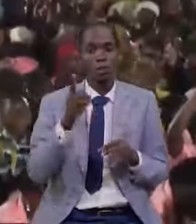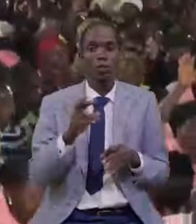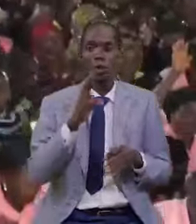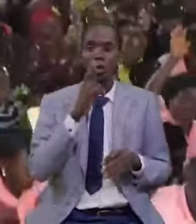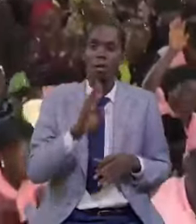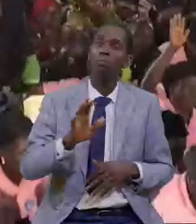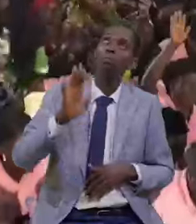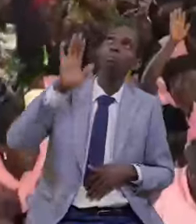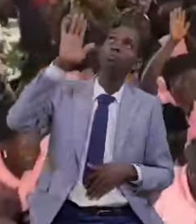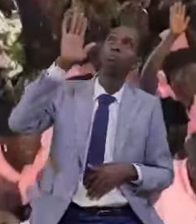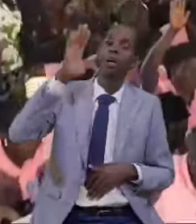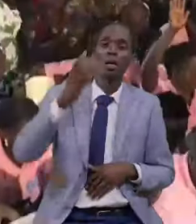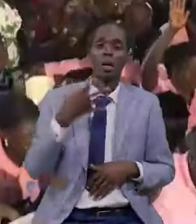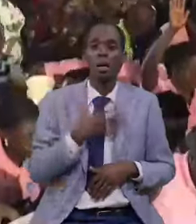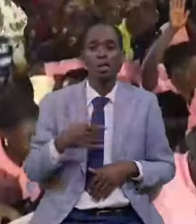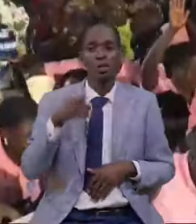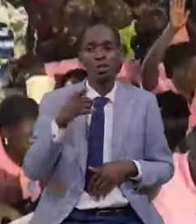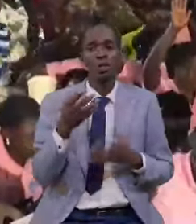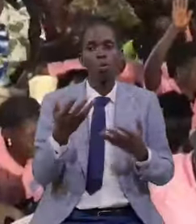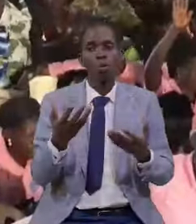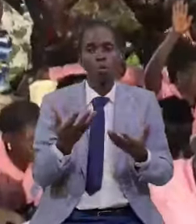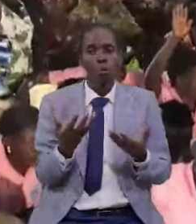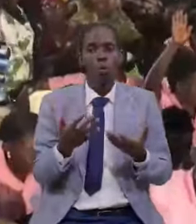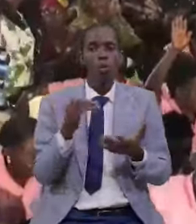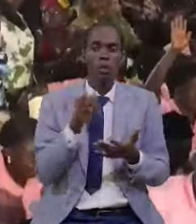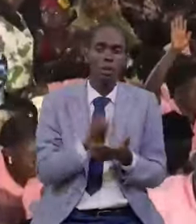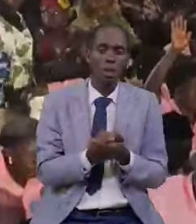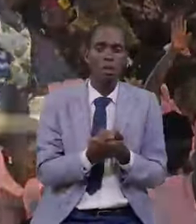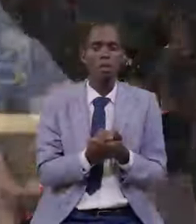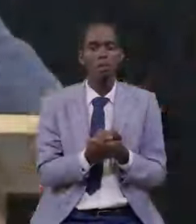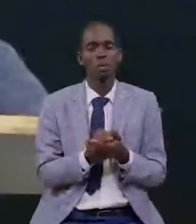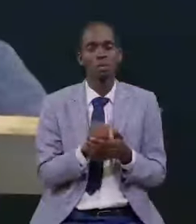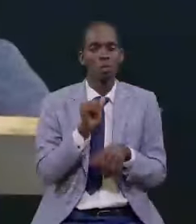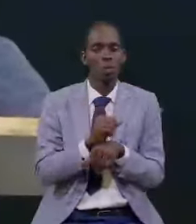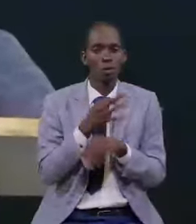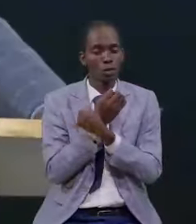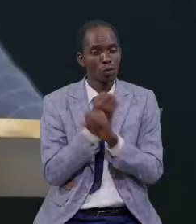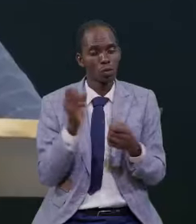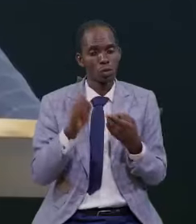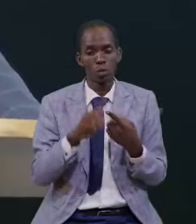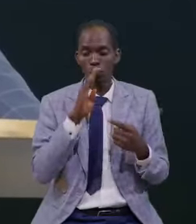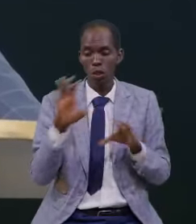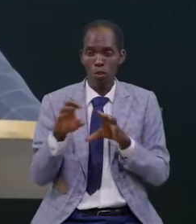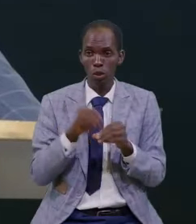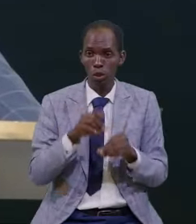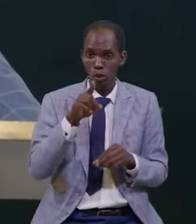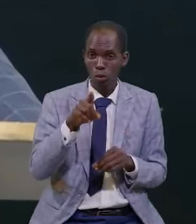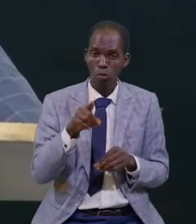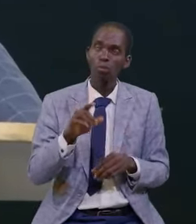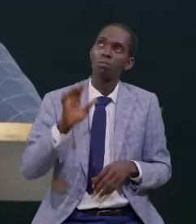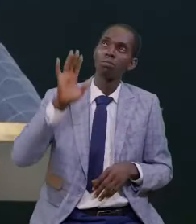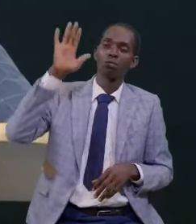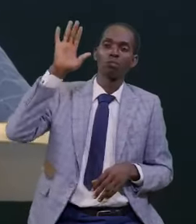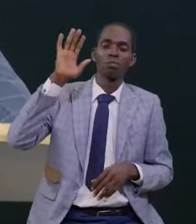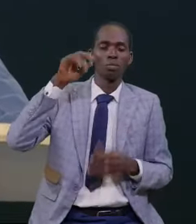that work of salvation to be done in me. You will do it now. Stand up